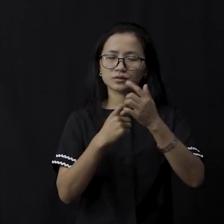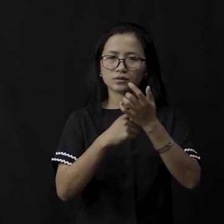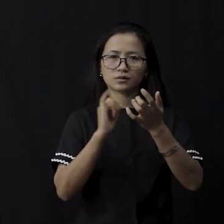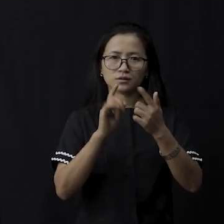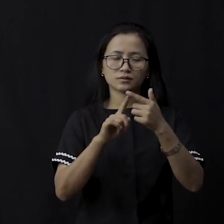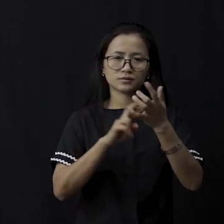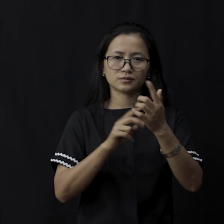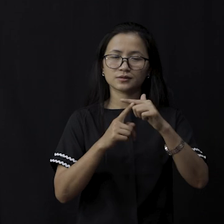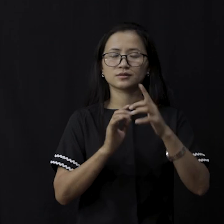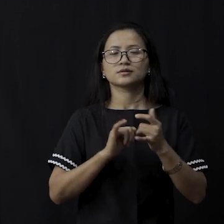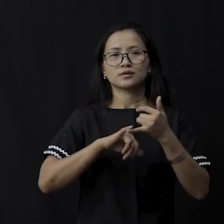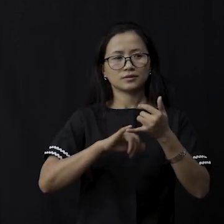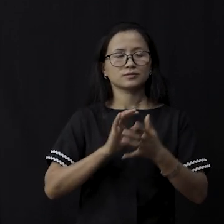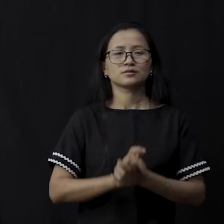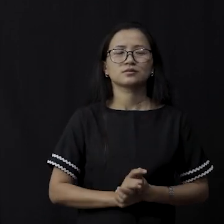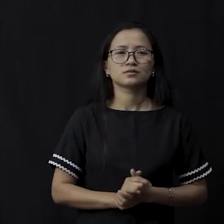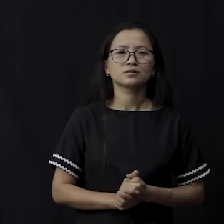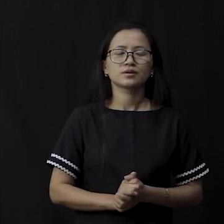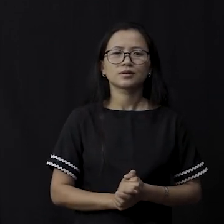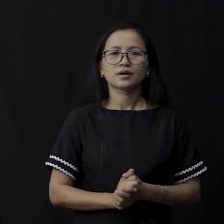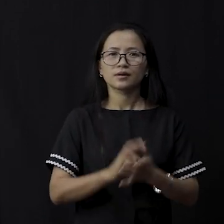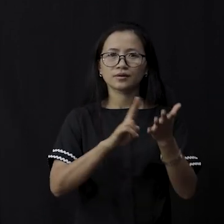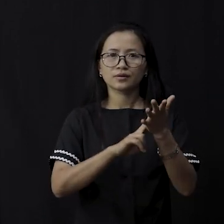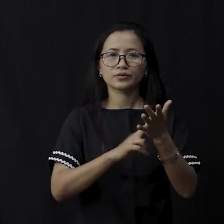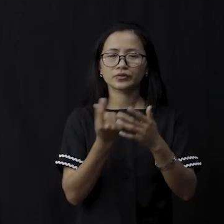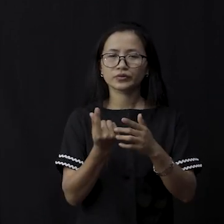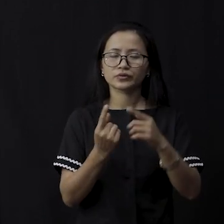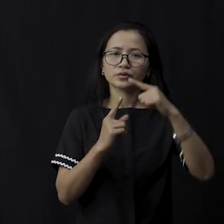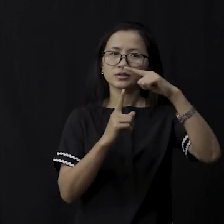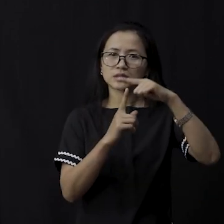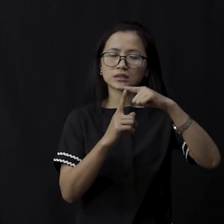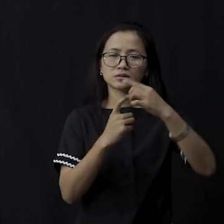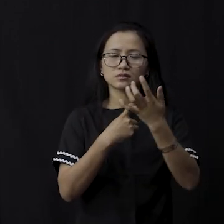nutrients, right? Please repeat after me.